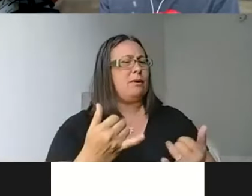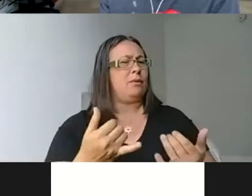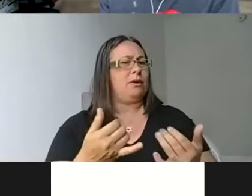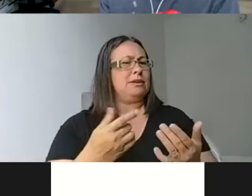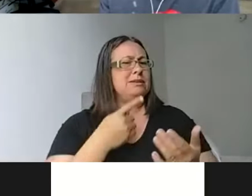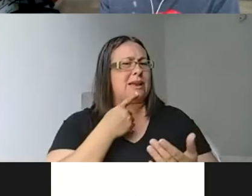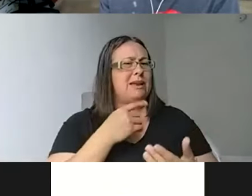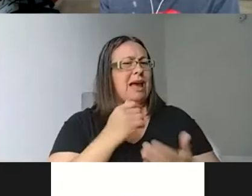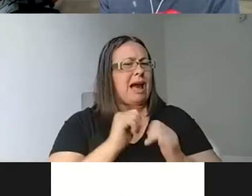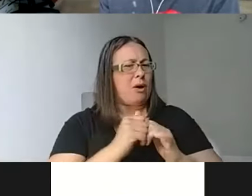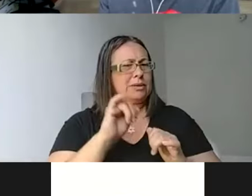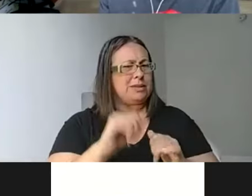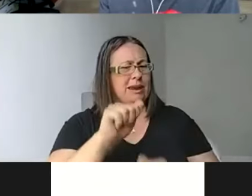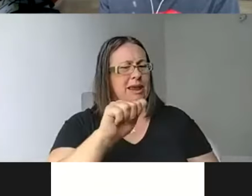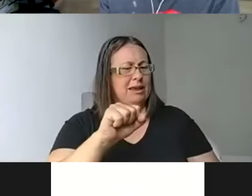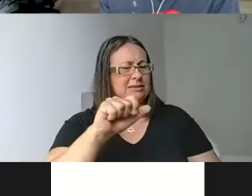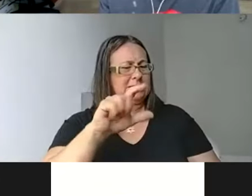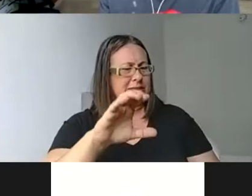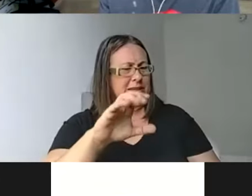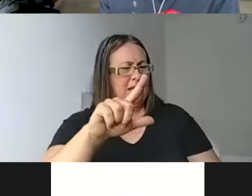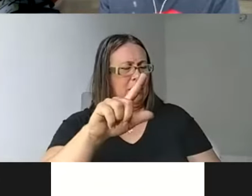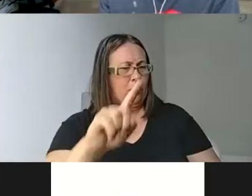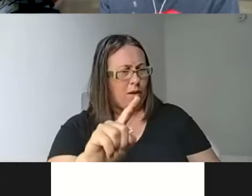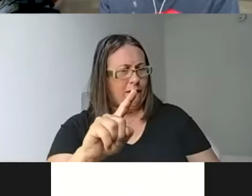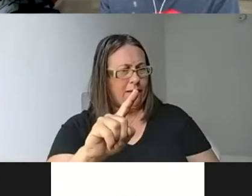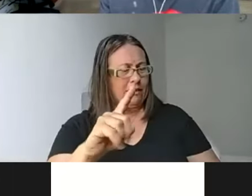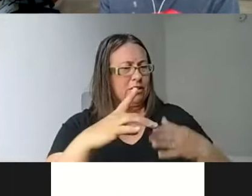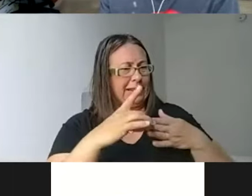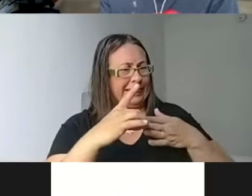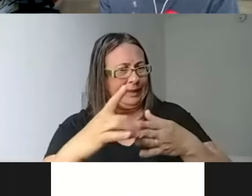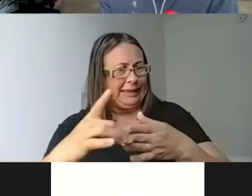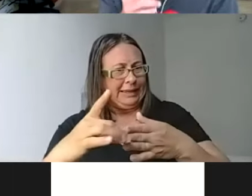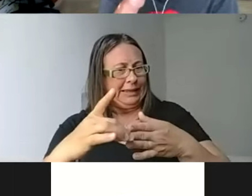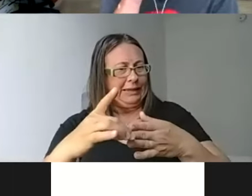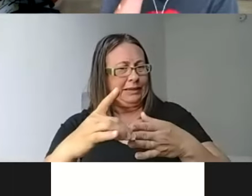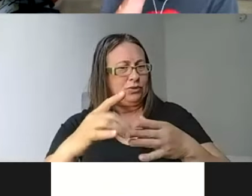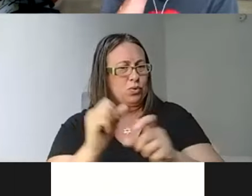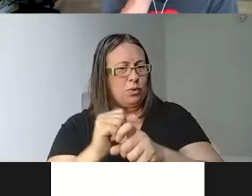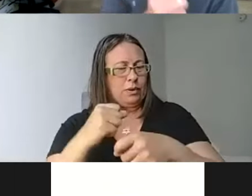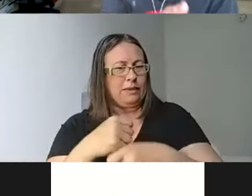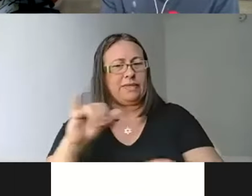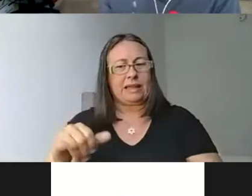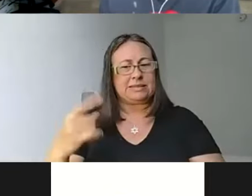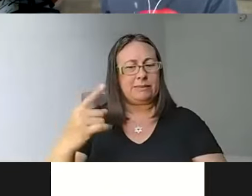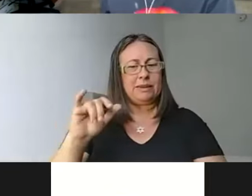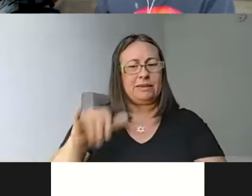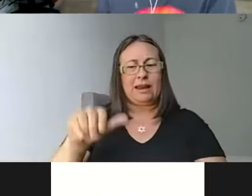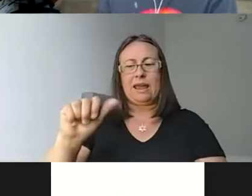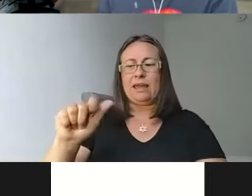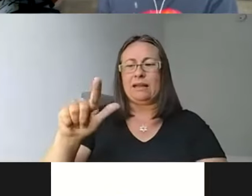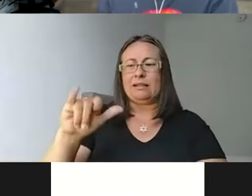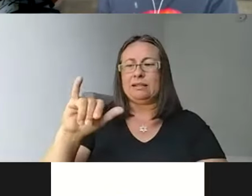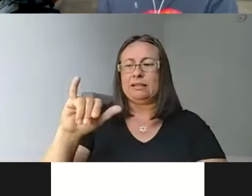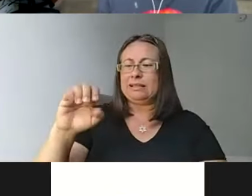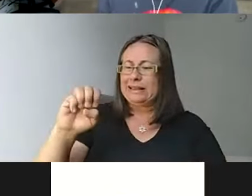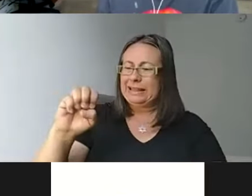is driving the decision to make oligodendrocytes and not neurons? And that's something that Eliza in the Gates Summer Internship Program